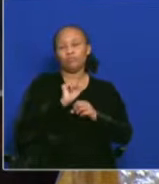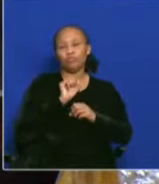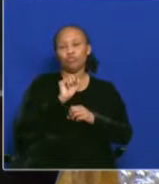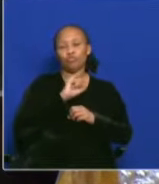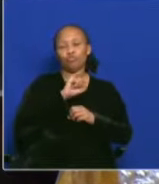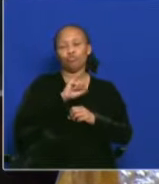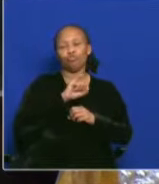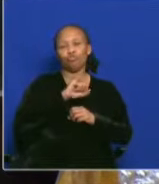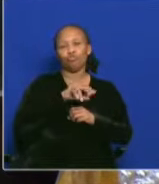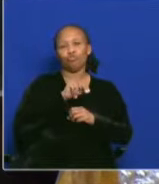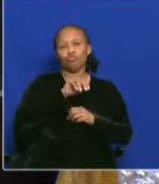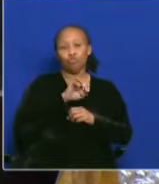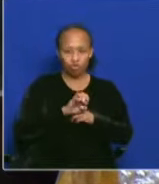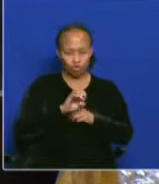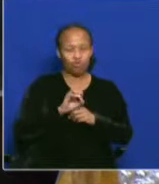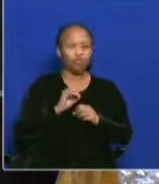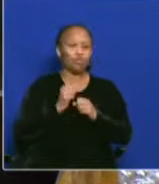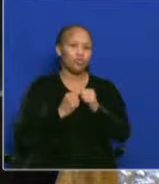at page